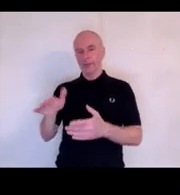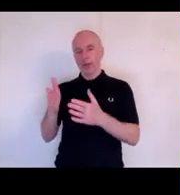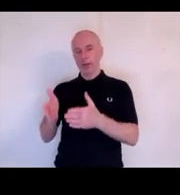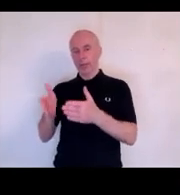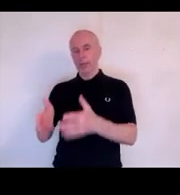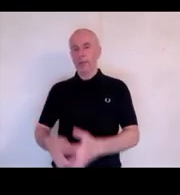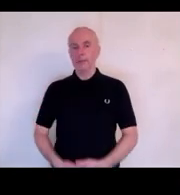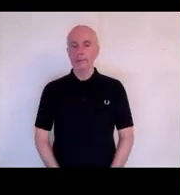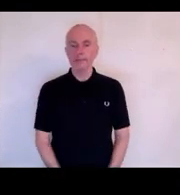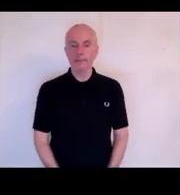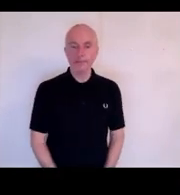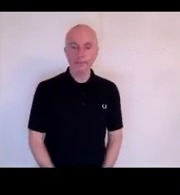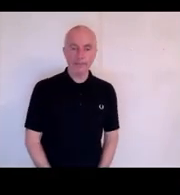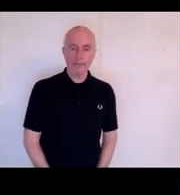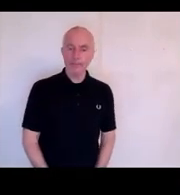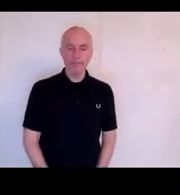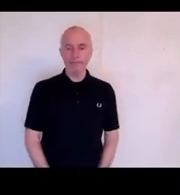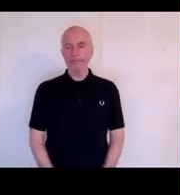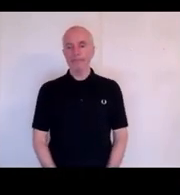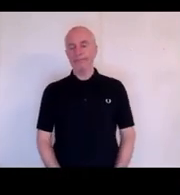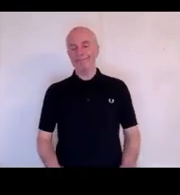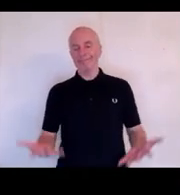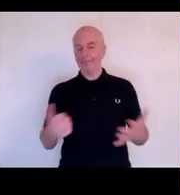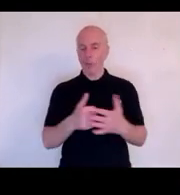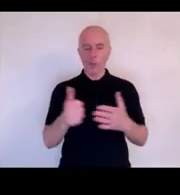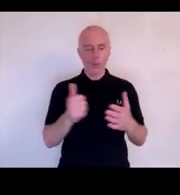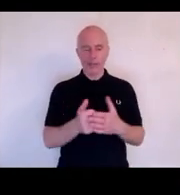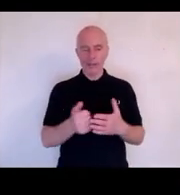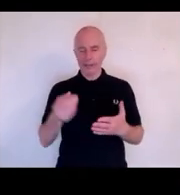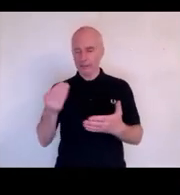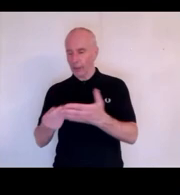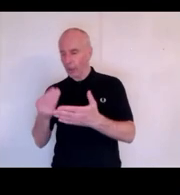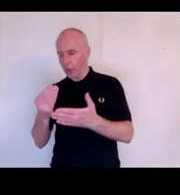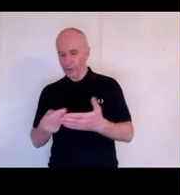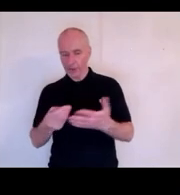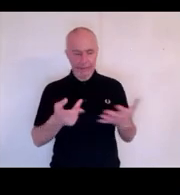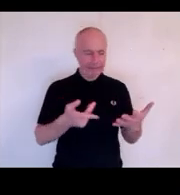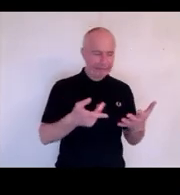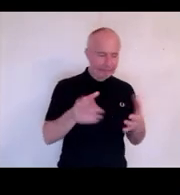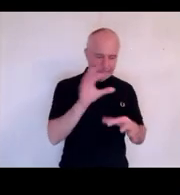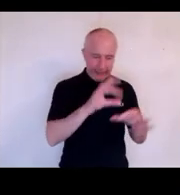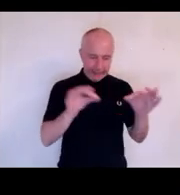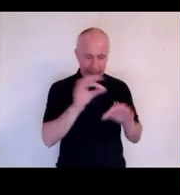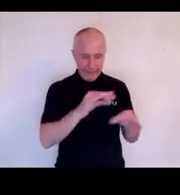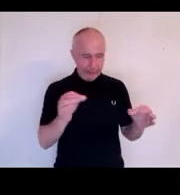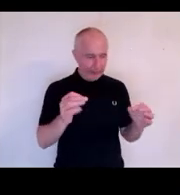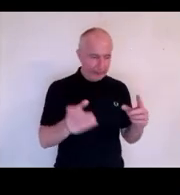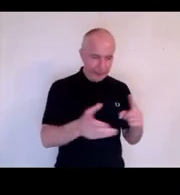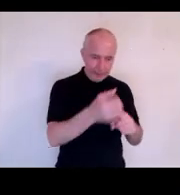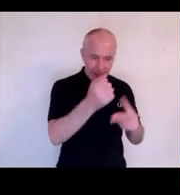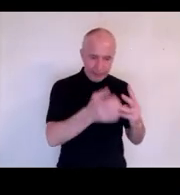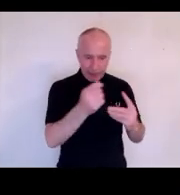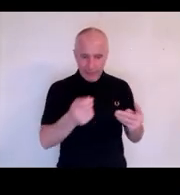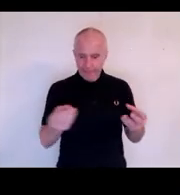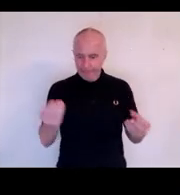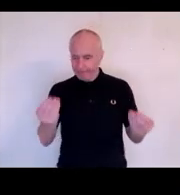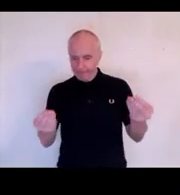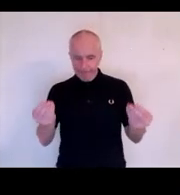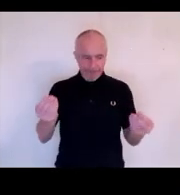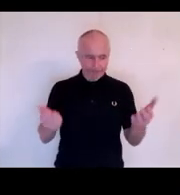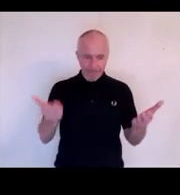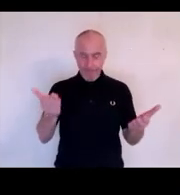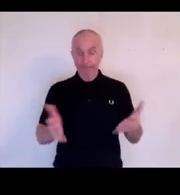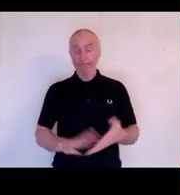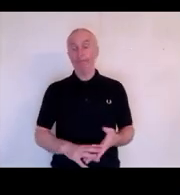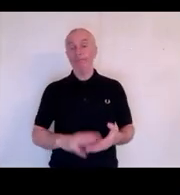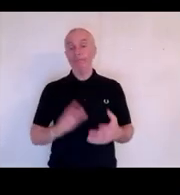As in every area, and there's always that sort of cost versus scientific endeavour trade-off, isn't there? But what that does nicely do is bring us to our